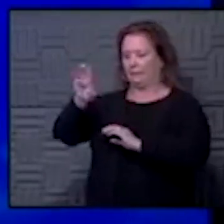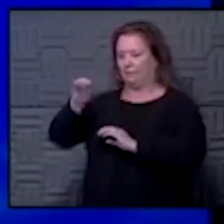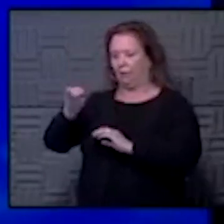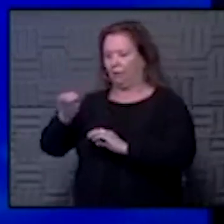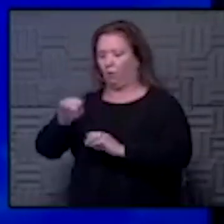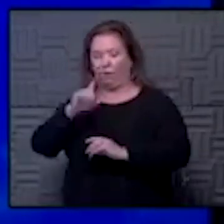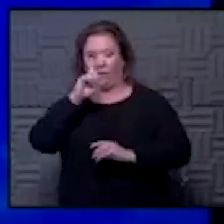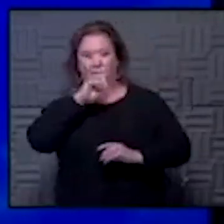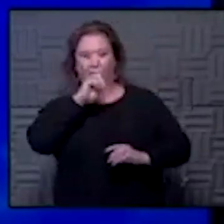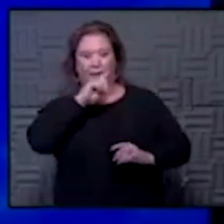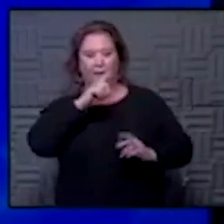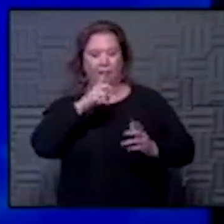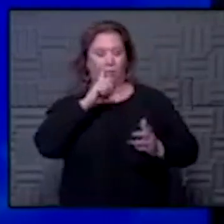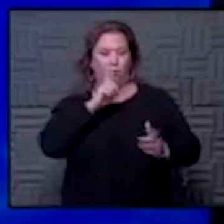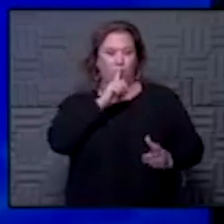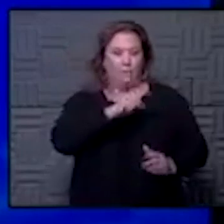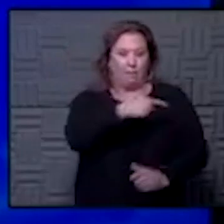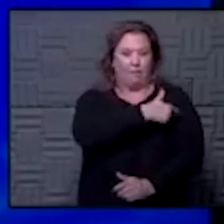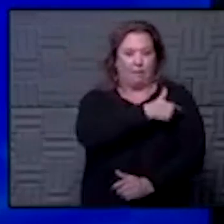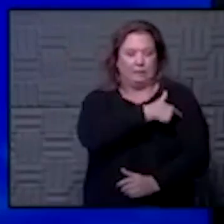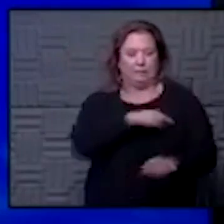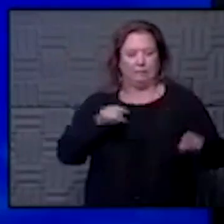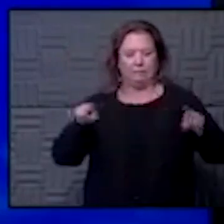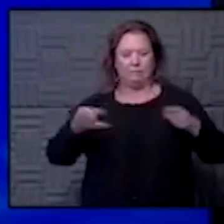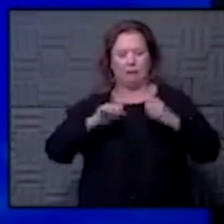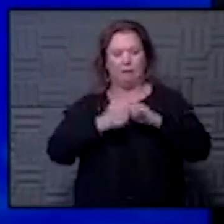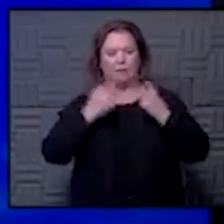vaccine? How does that work out?